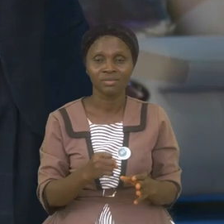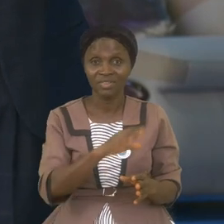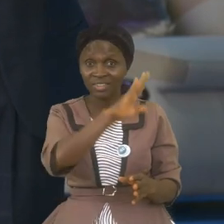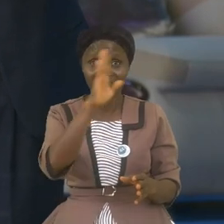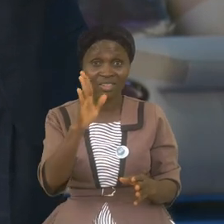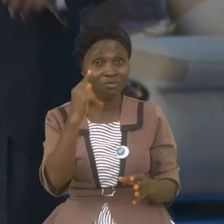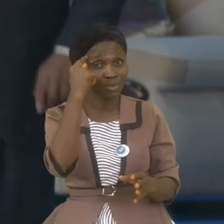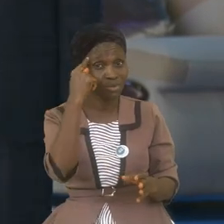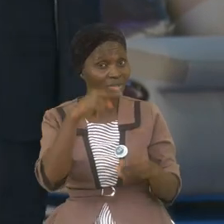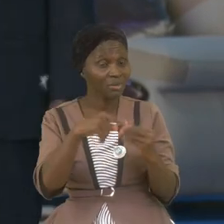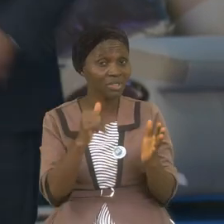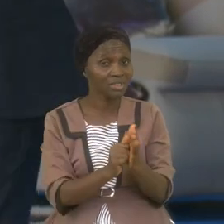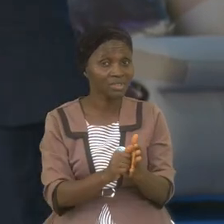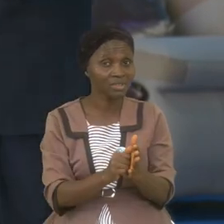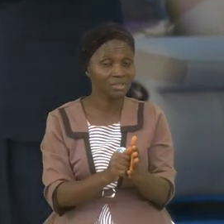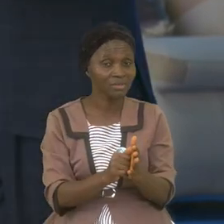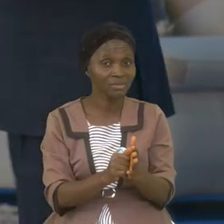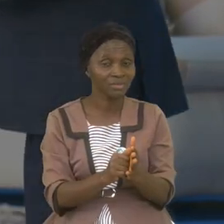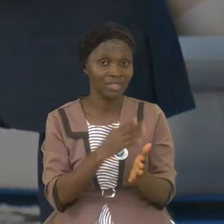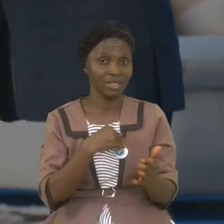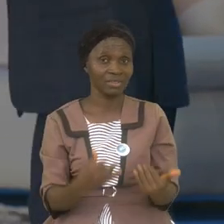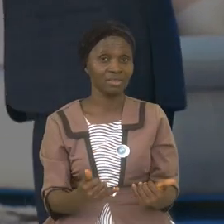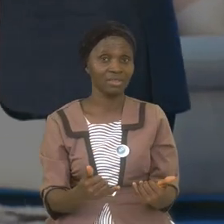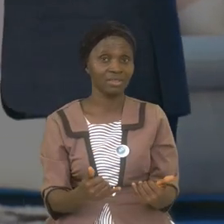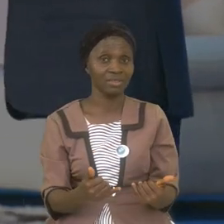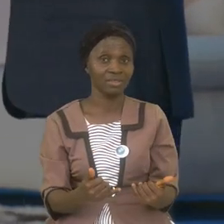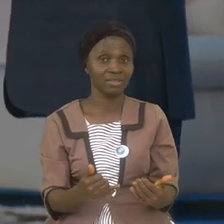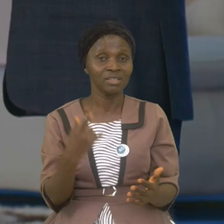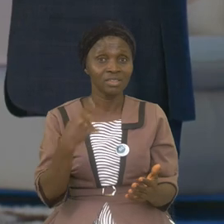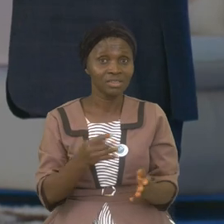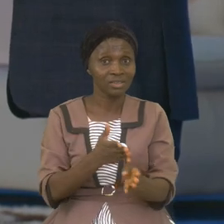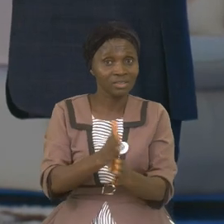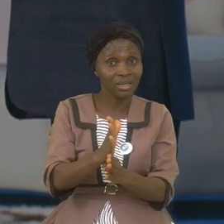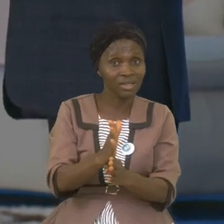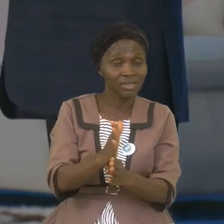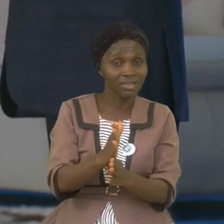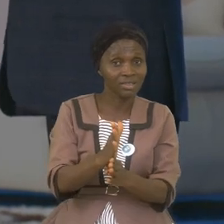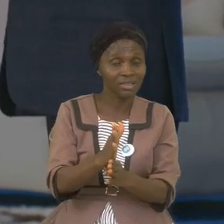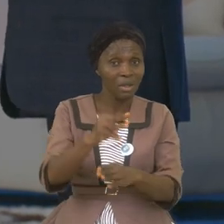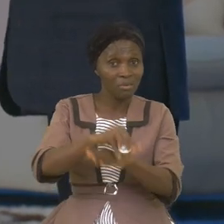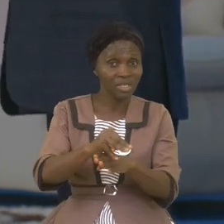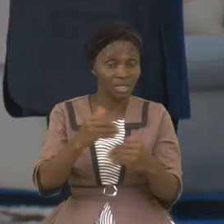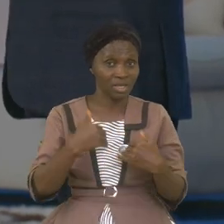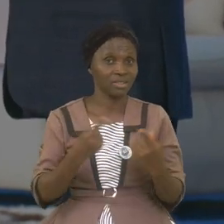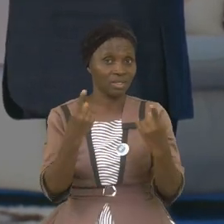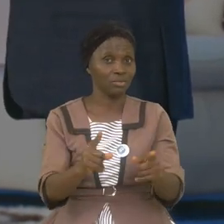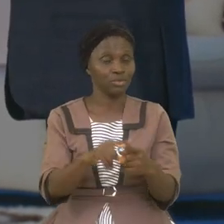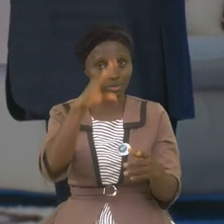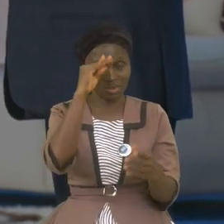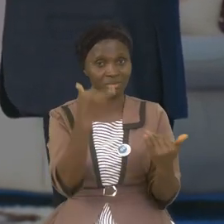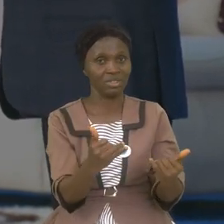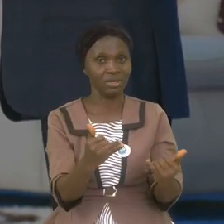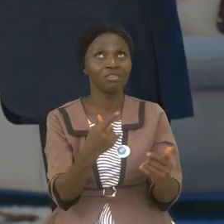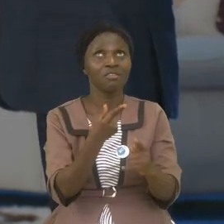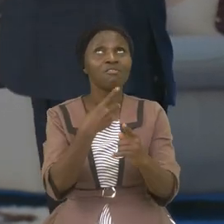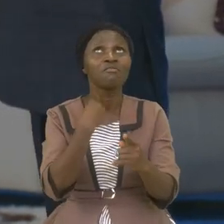thought about that. And now the direct message had come to him: Nebuchadnezzar, thou art